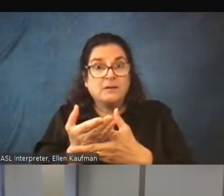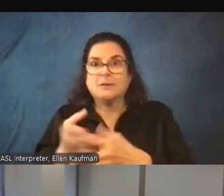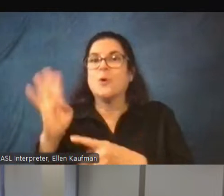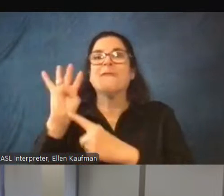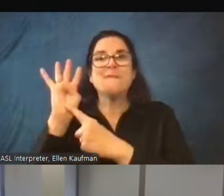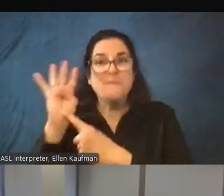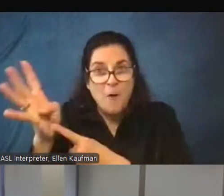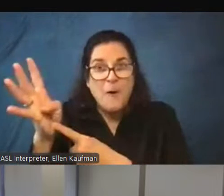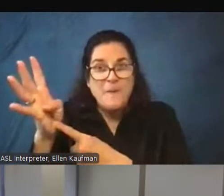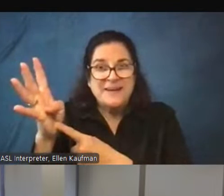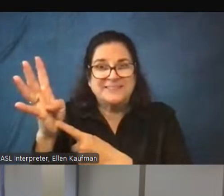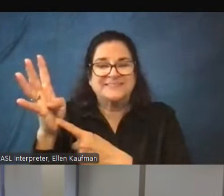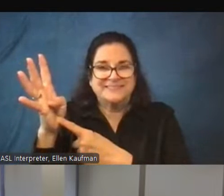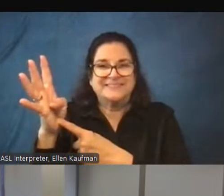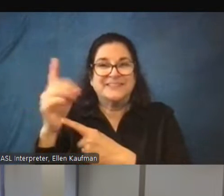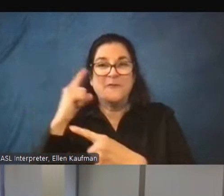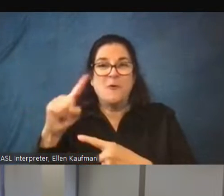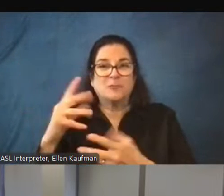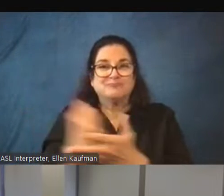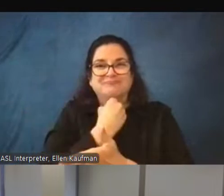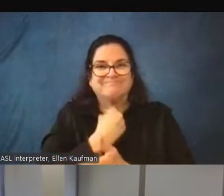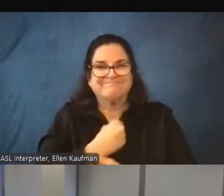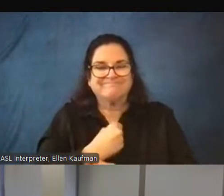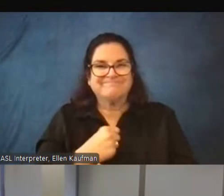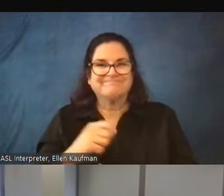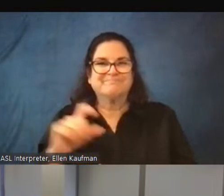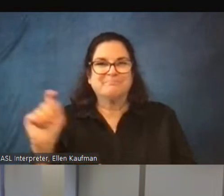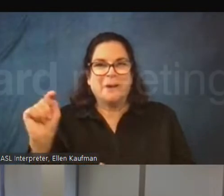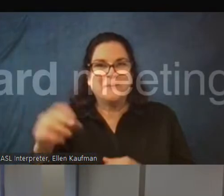take a bio break. How about that?